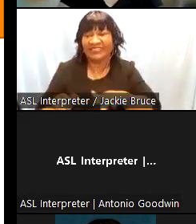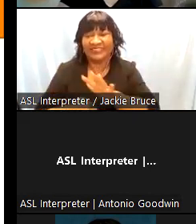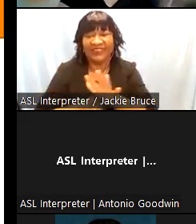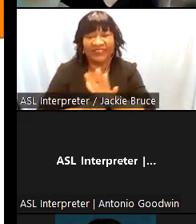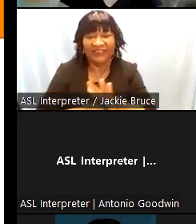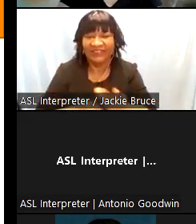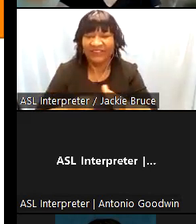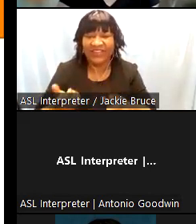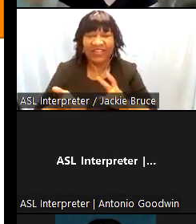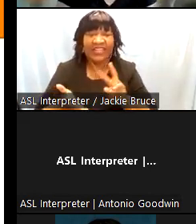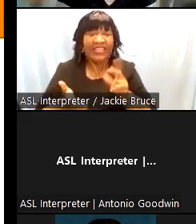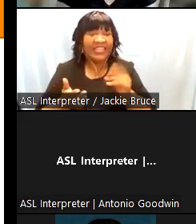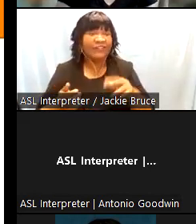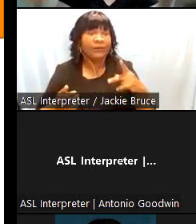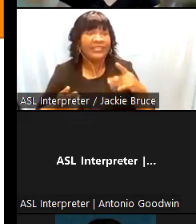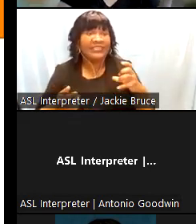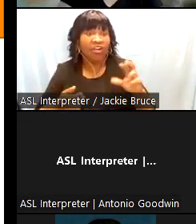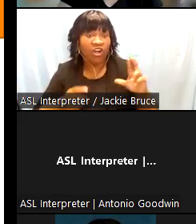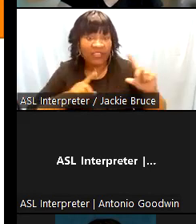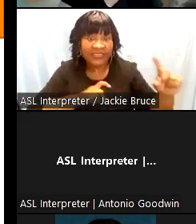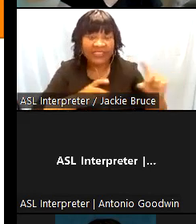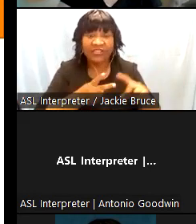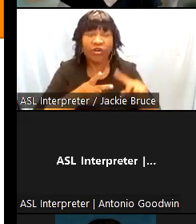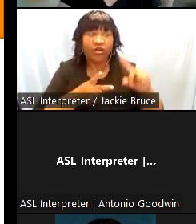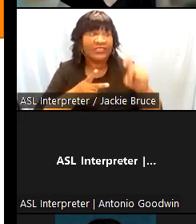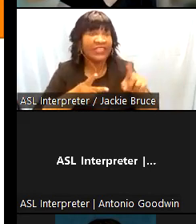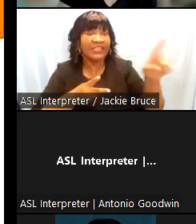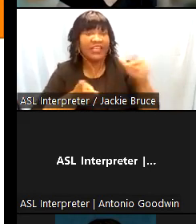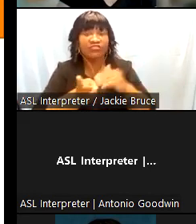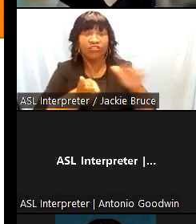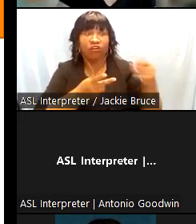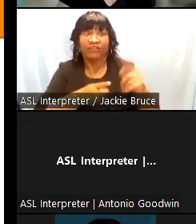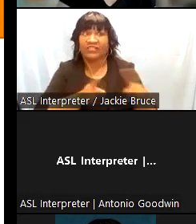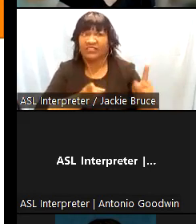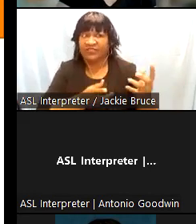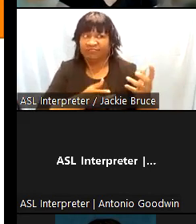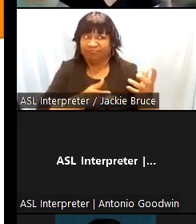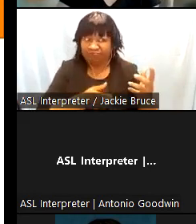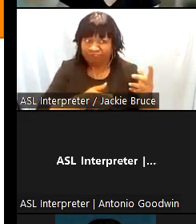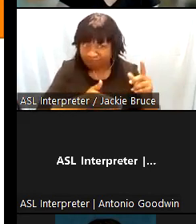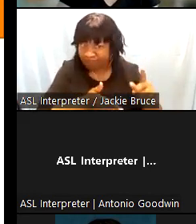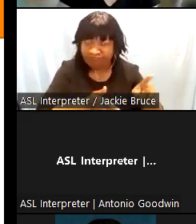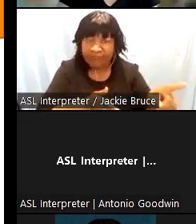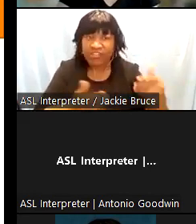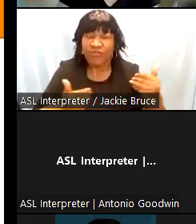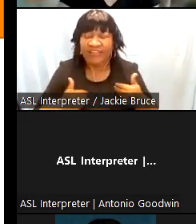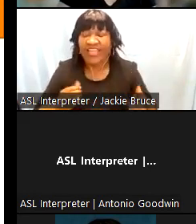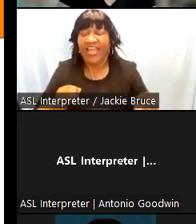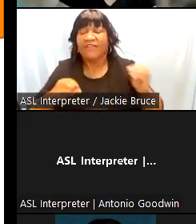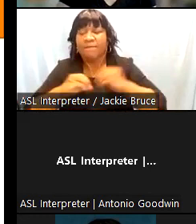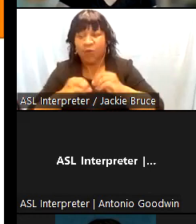you get out, the PCR tests, the ones that you go and get tested. So you have to have even more